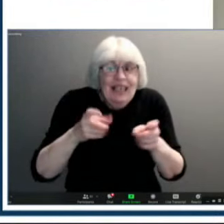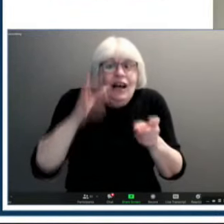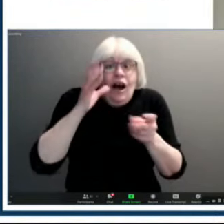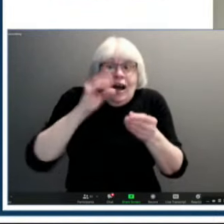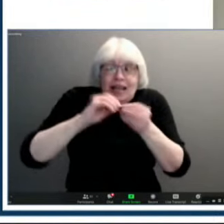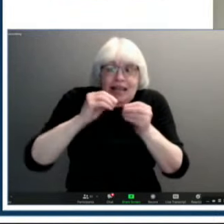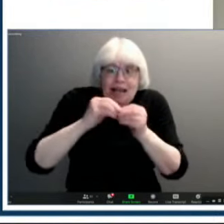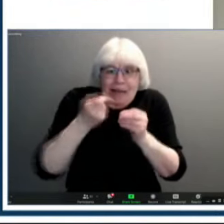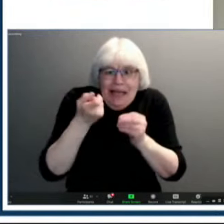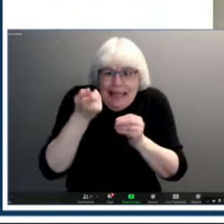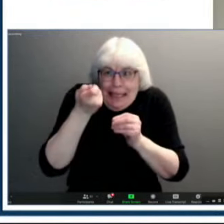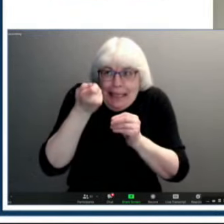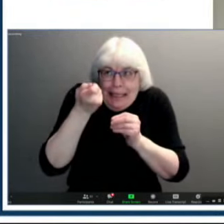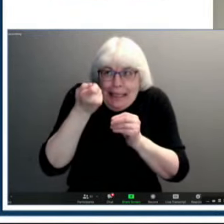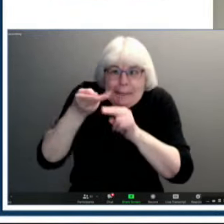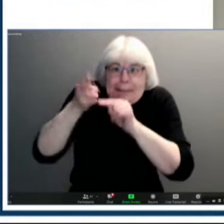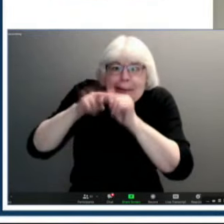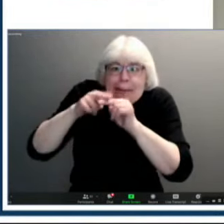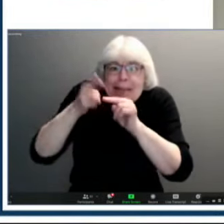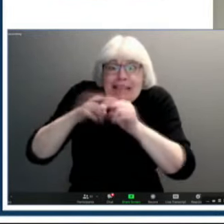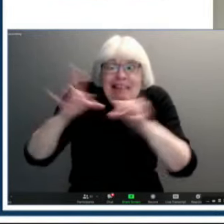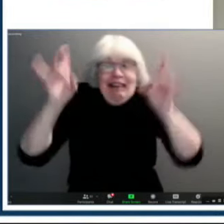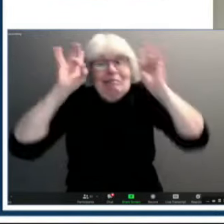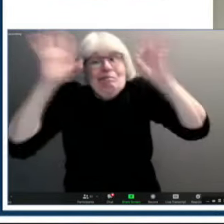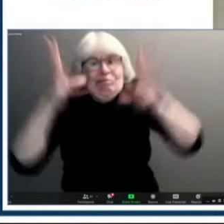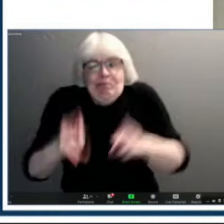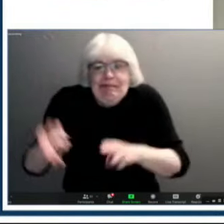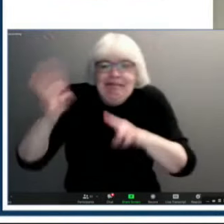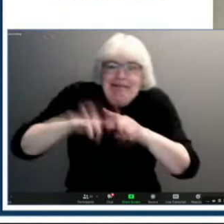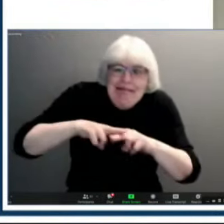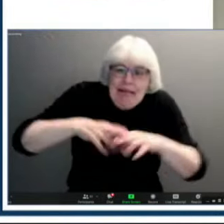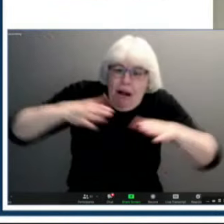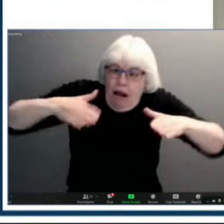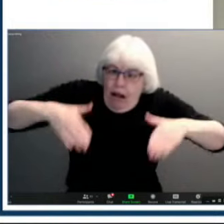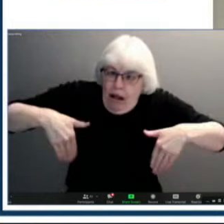increasing exponentially, which is a